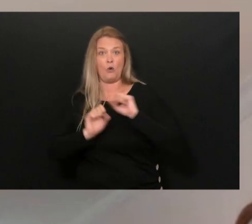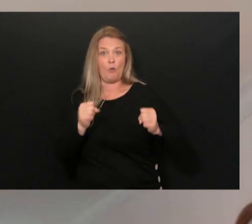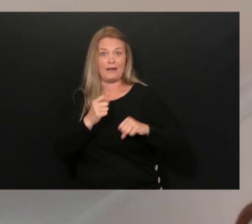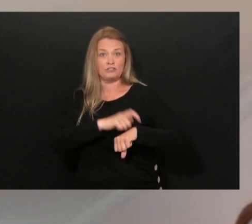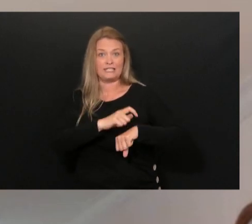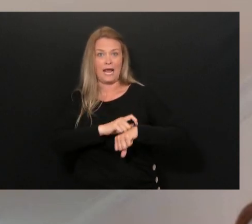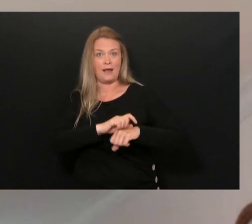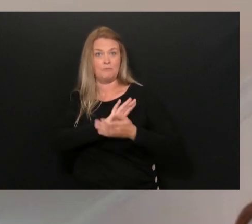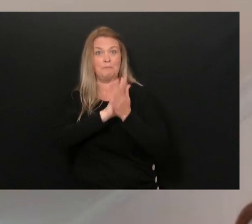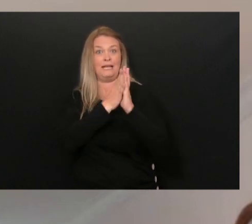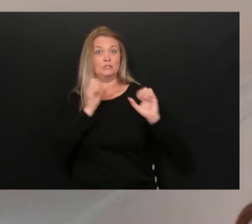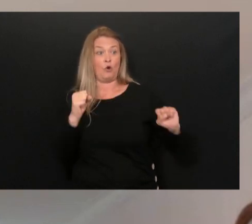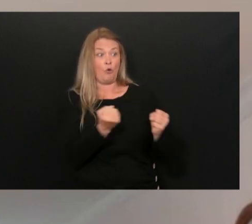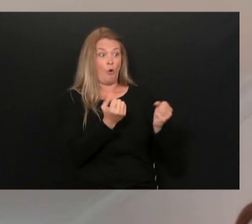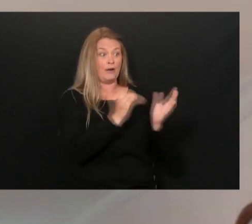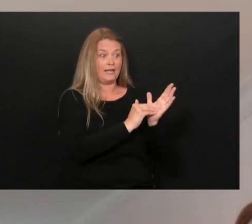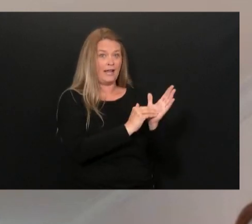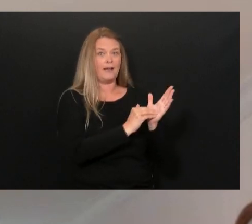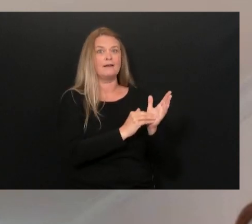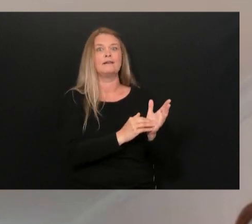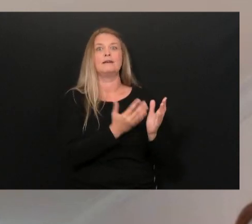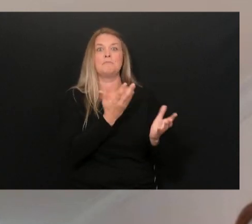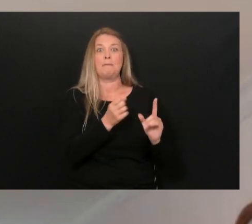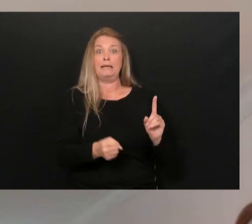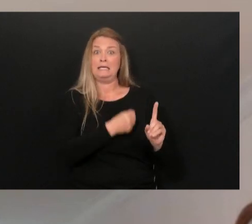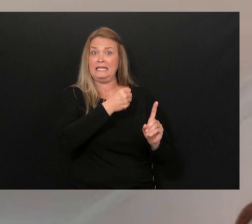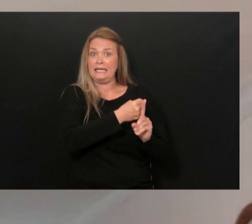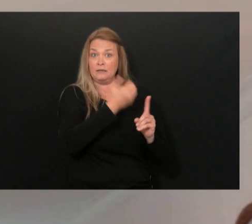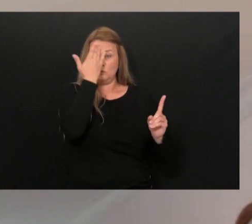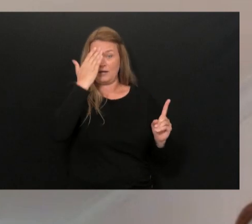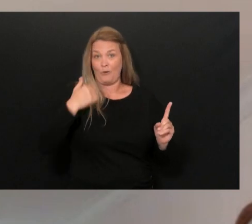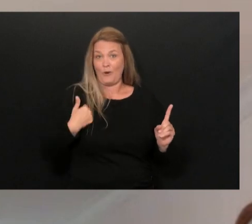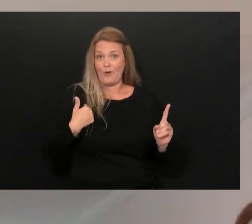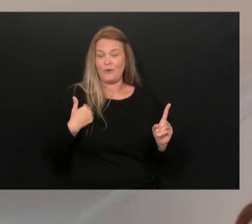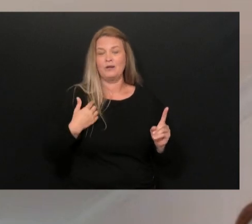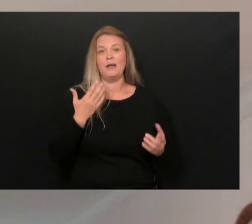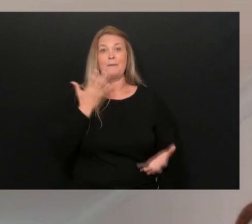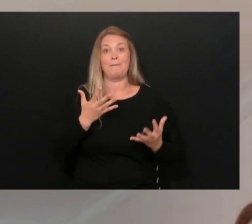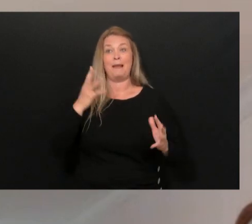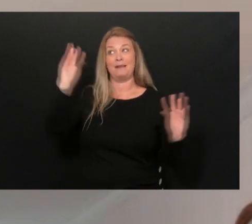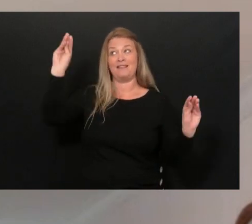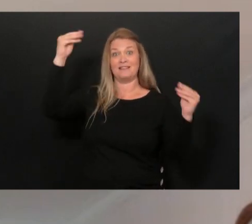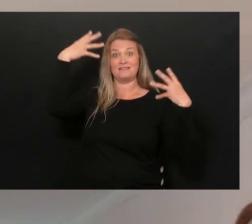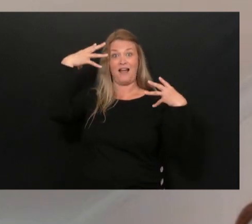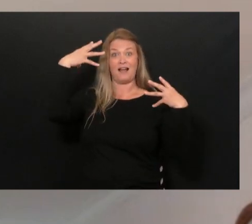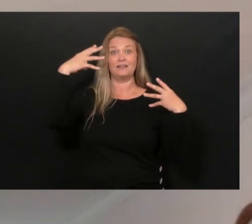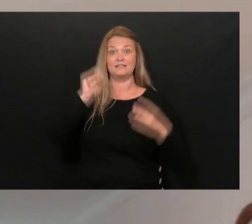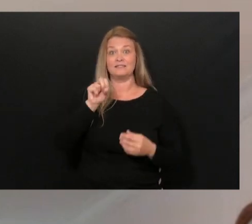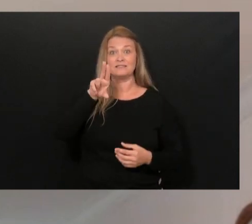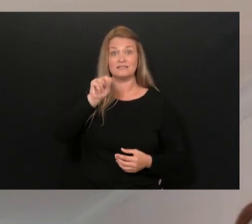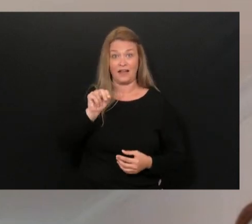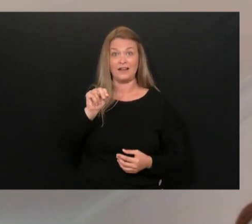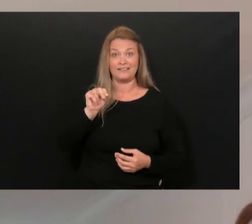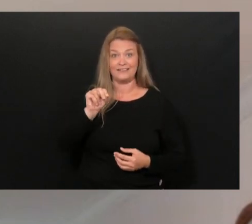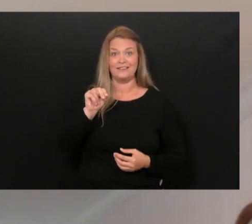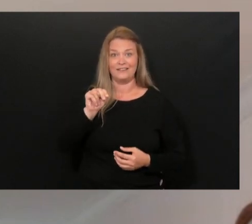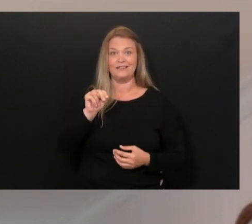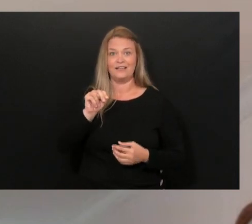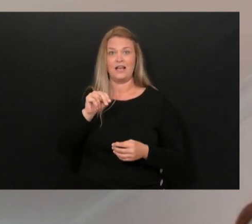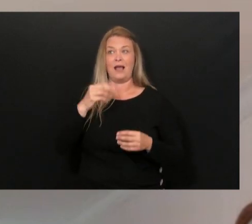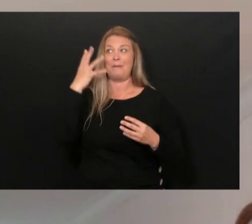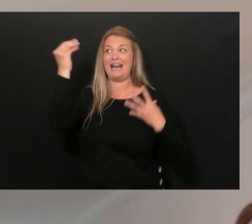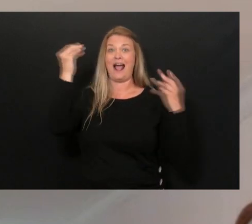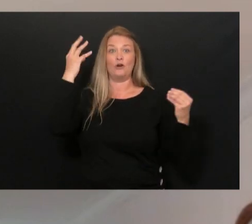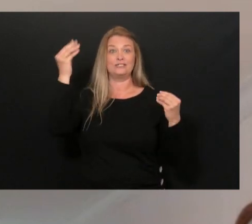and people come back together. I think the sunlight may not be the major thing. It may be the distribution of people and being outside, which